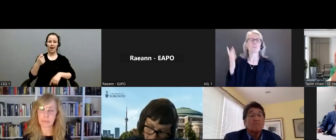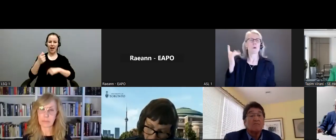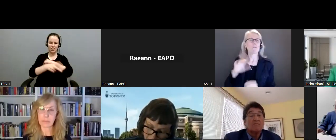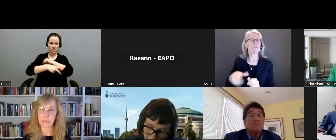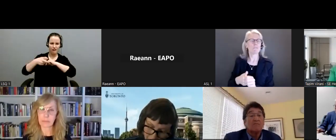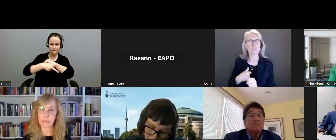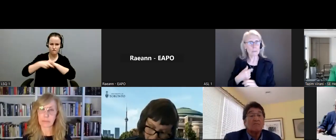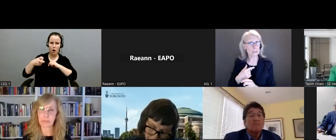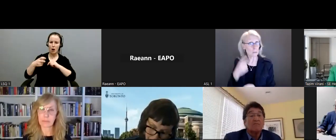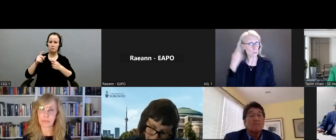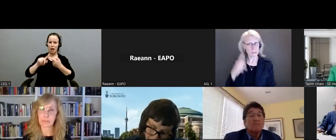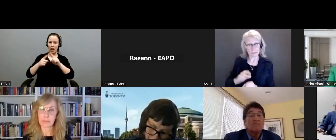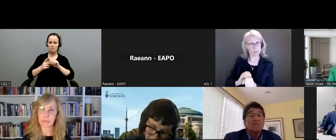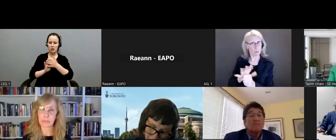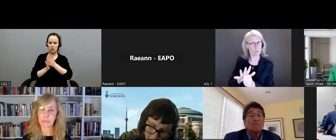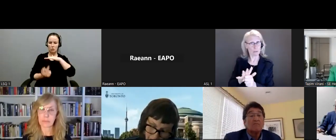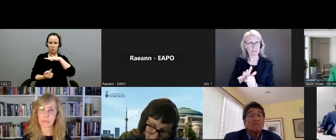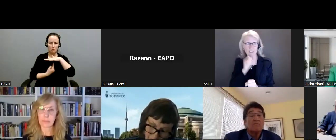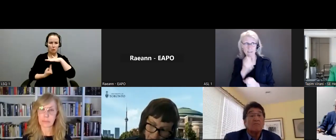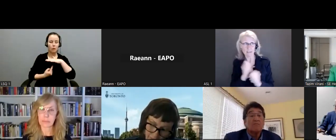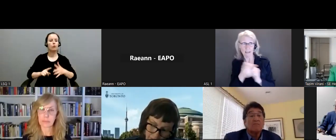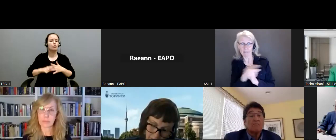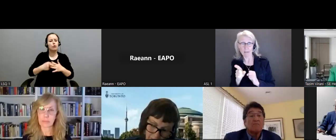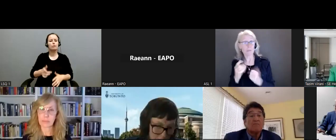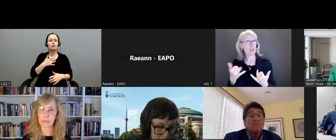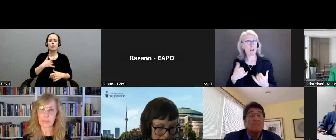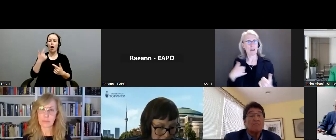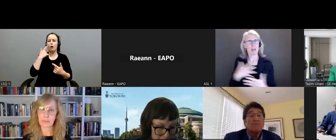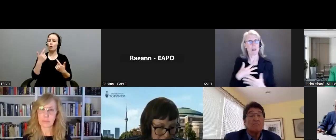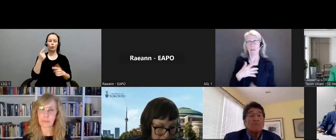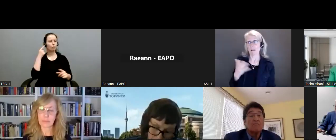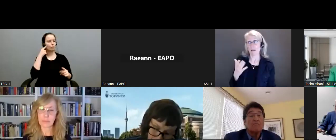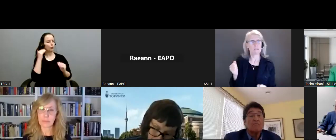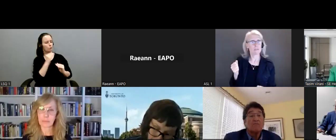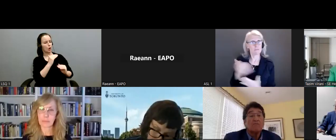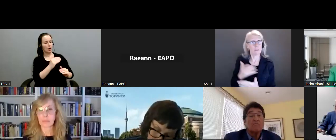safe. Now I'm scared. Now I'm afraid of him.